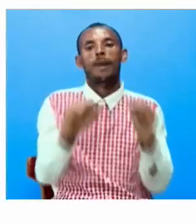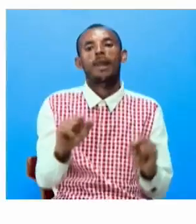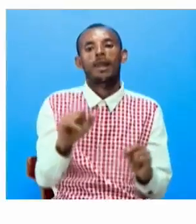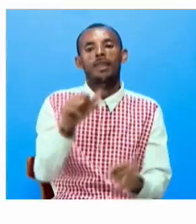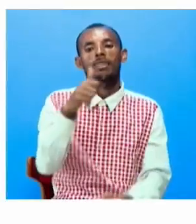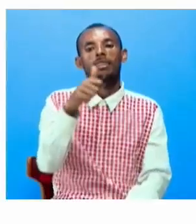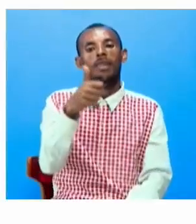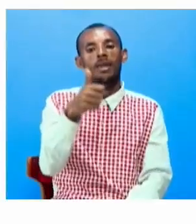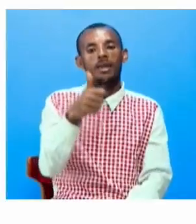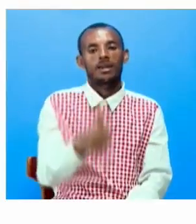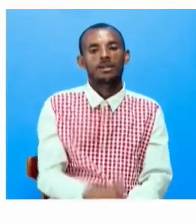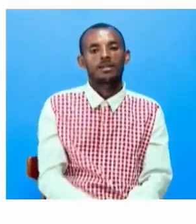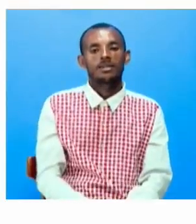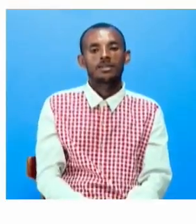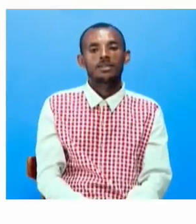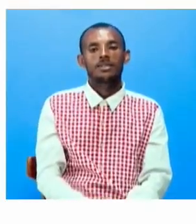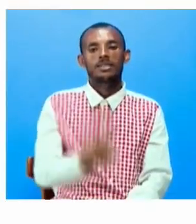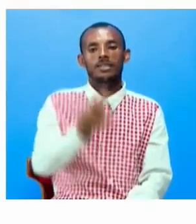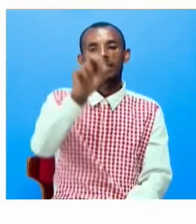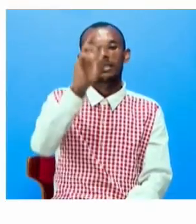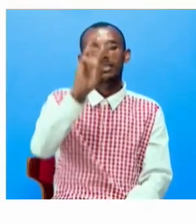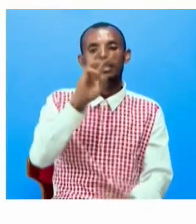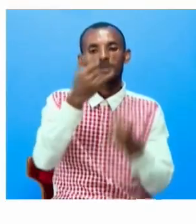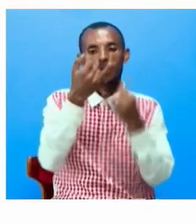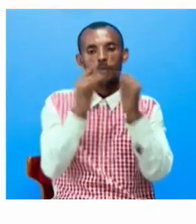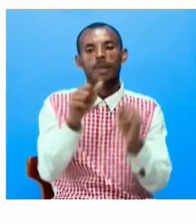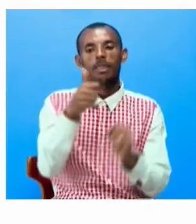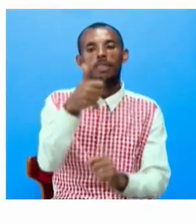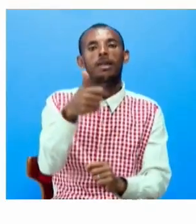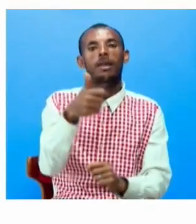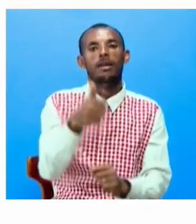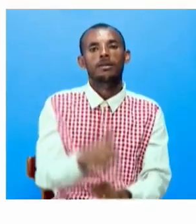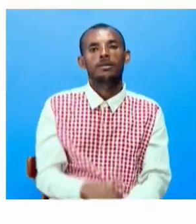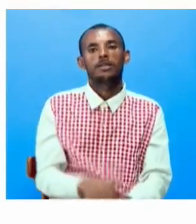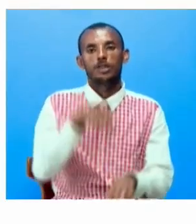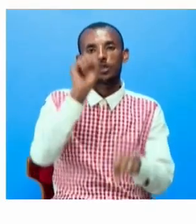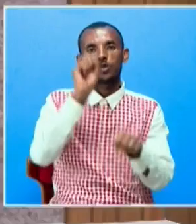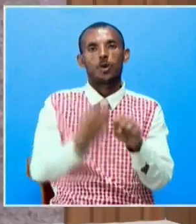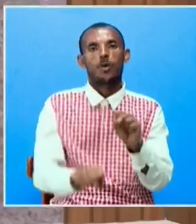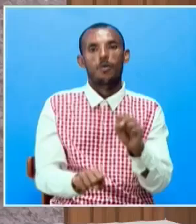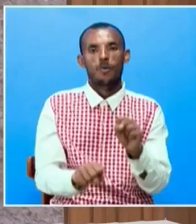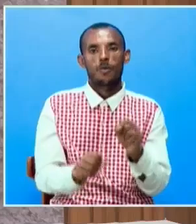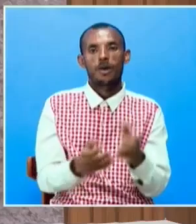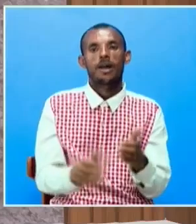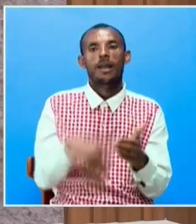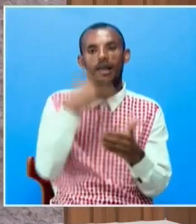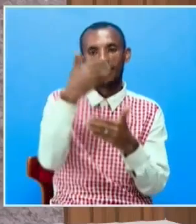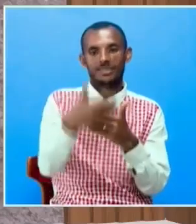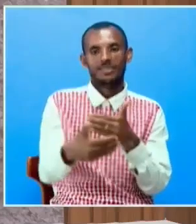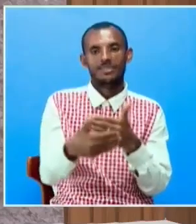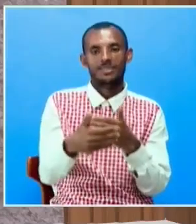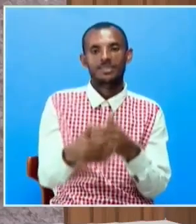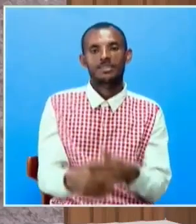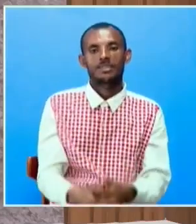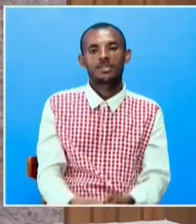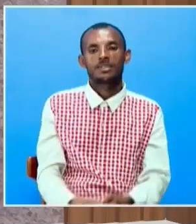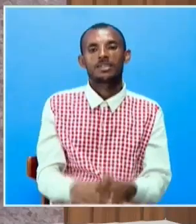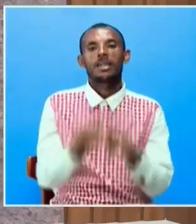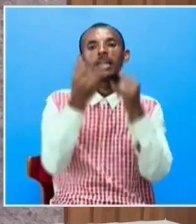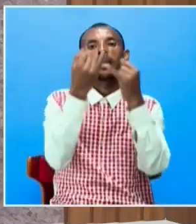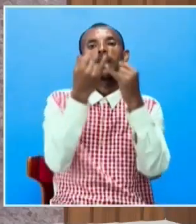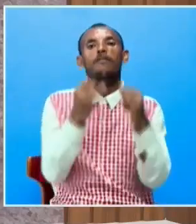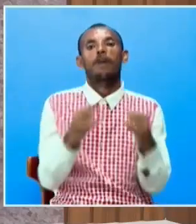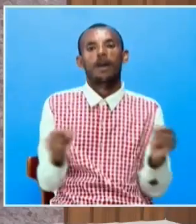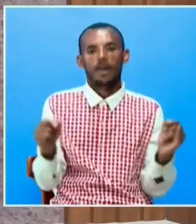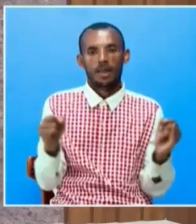is 36 over 10. So, next step, dividing. When